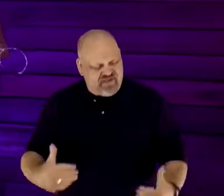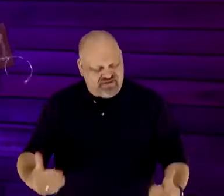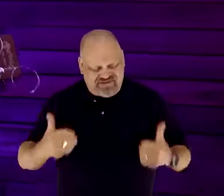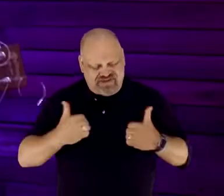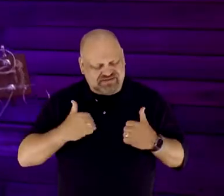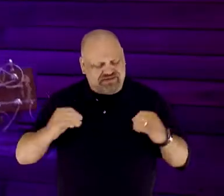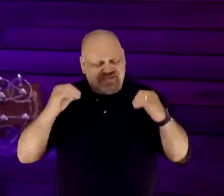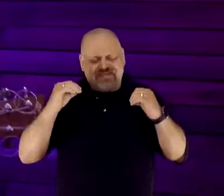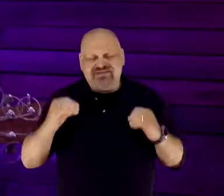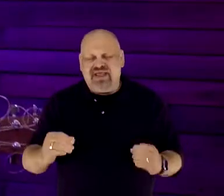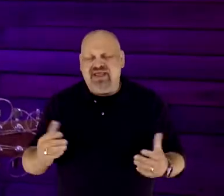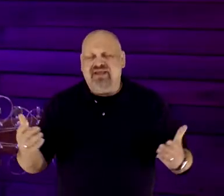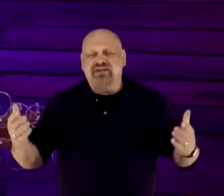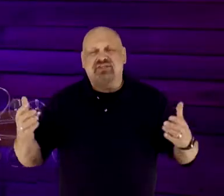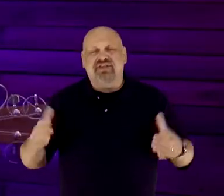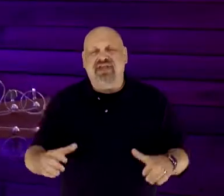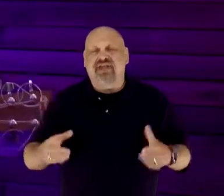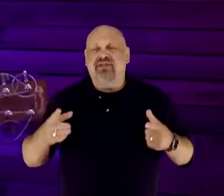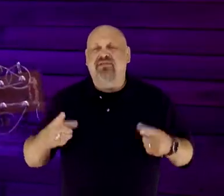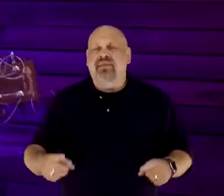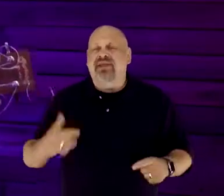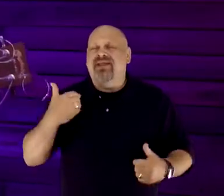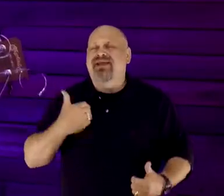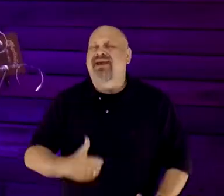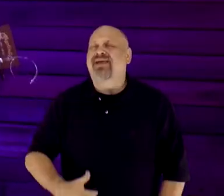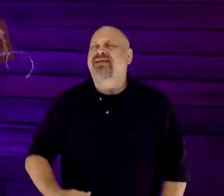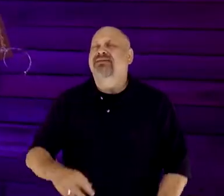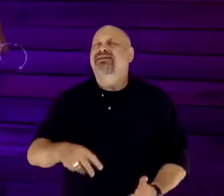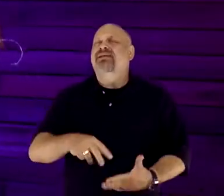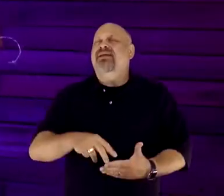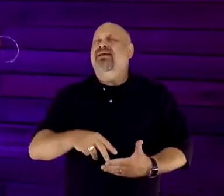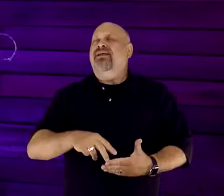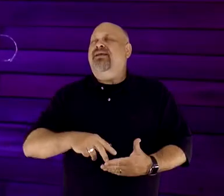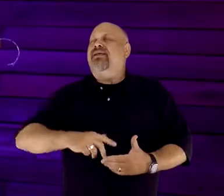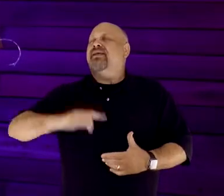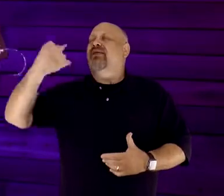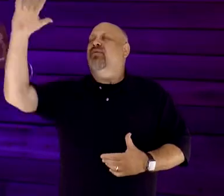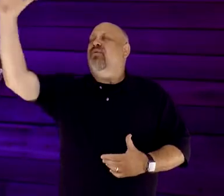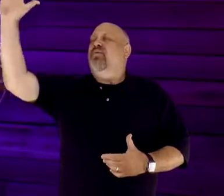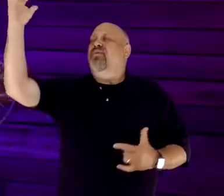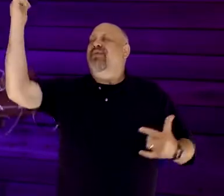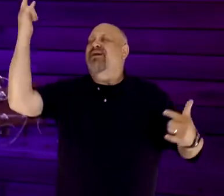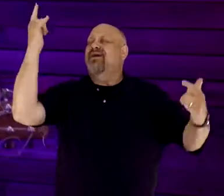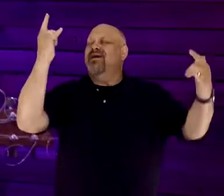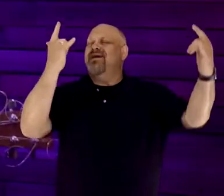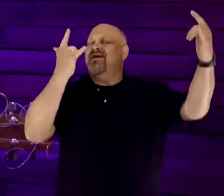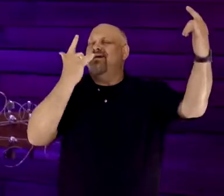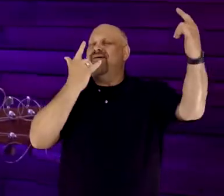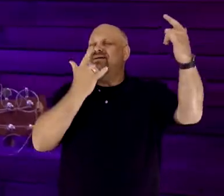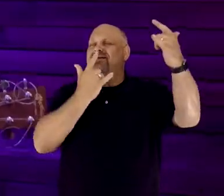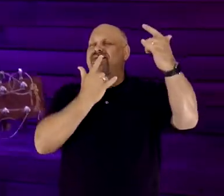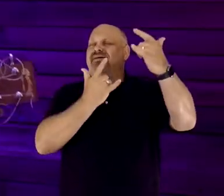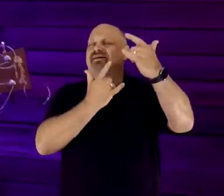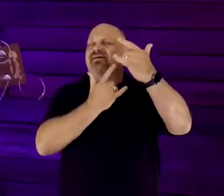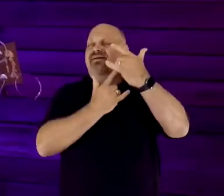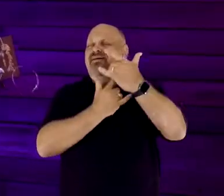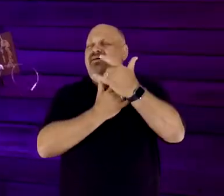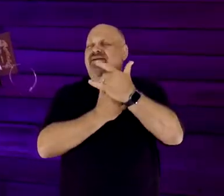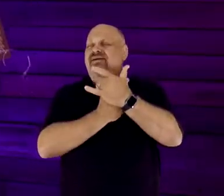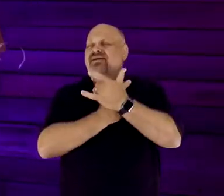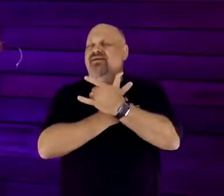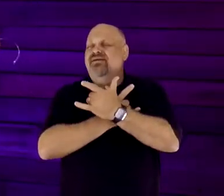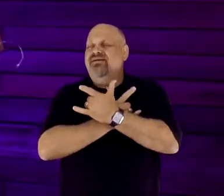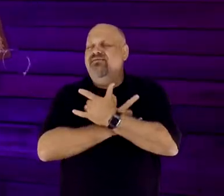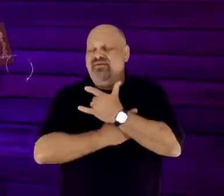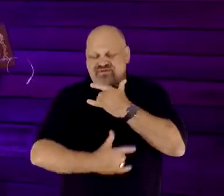fear doesn't stand a chance when I stand in your love.